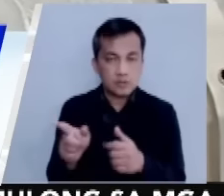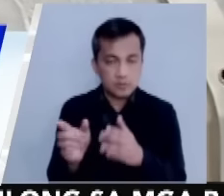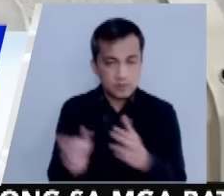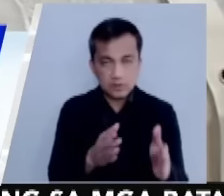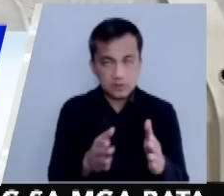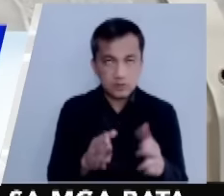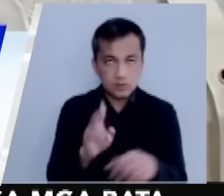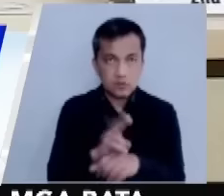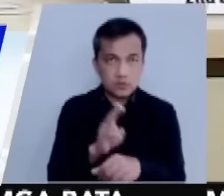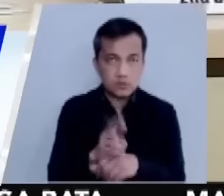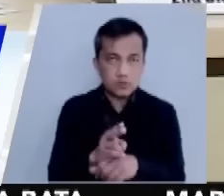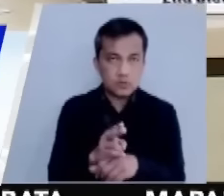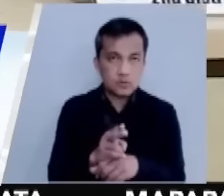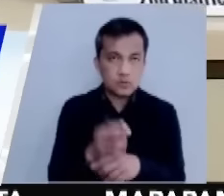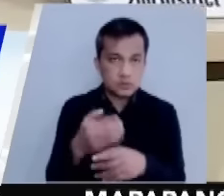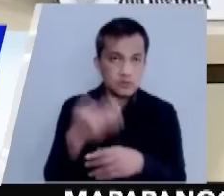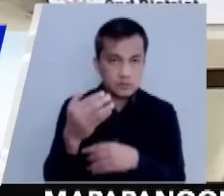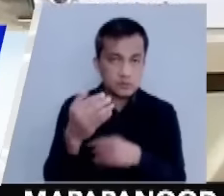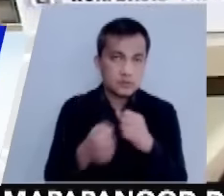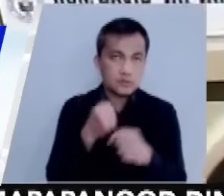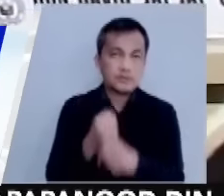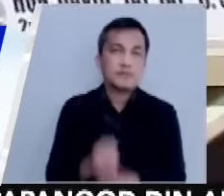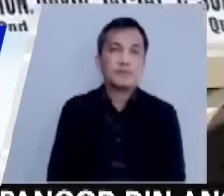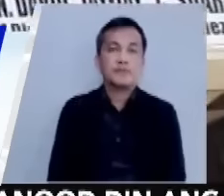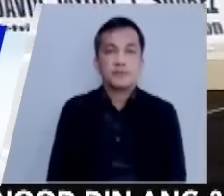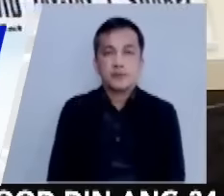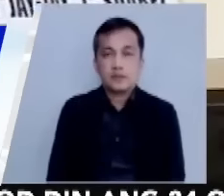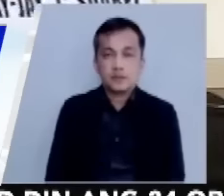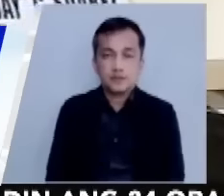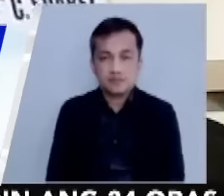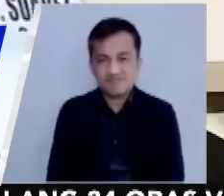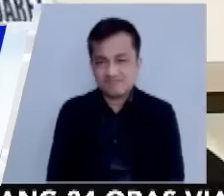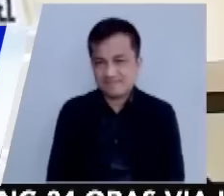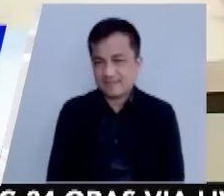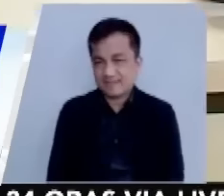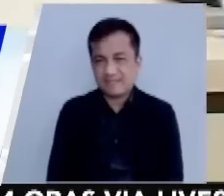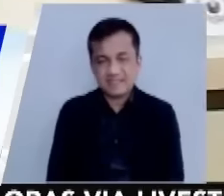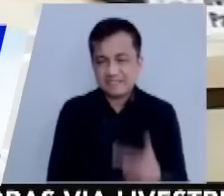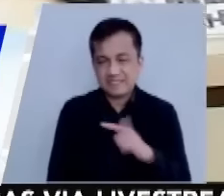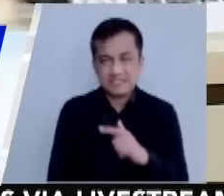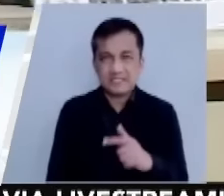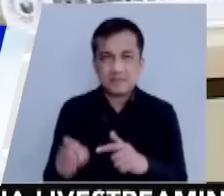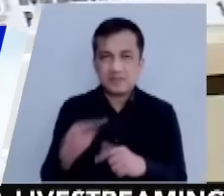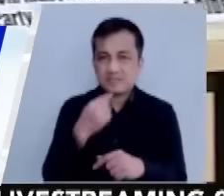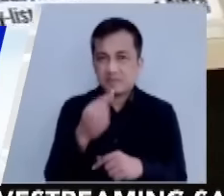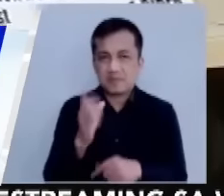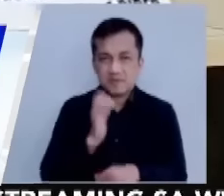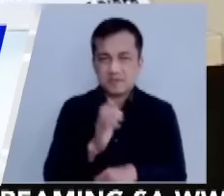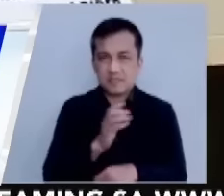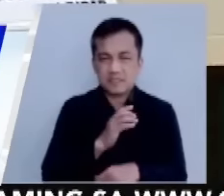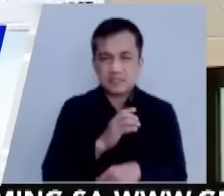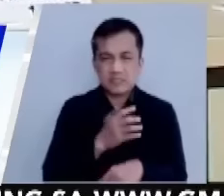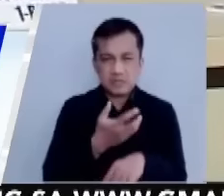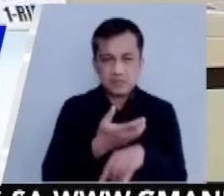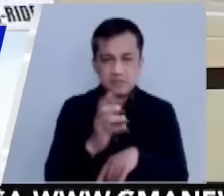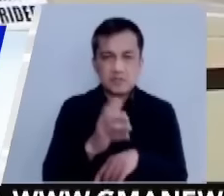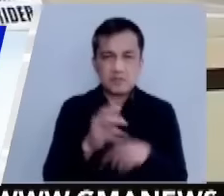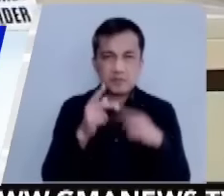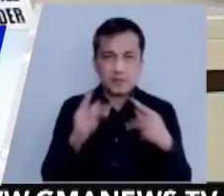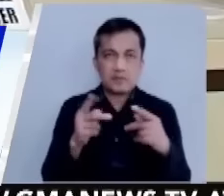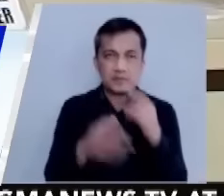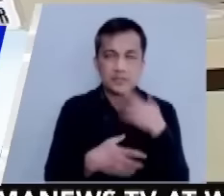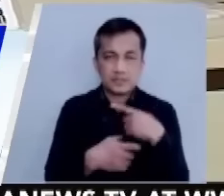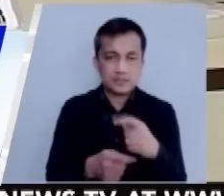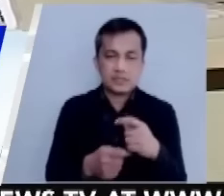for the succeeding year. Para sa mga kongresista, ang hindi nito pagsipot ay betrayal of public trust. Pero di raw ito sapat